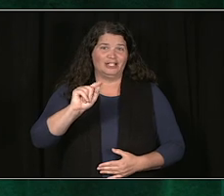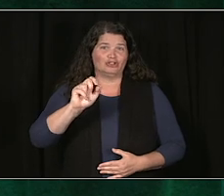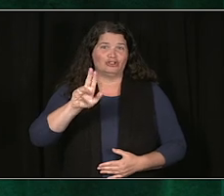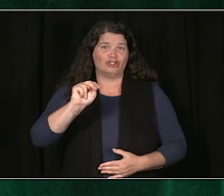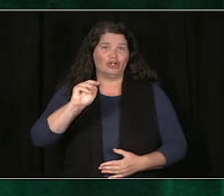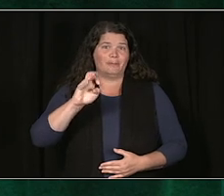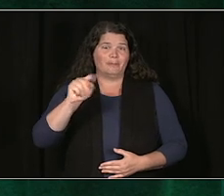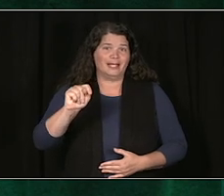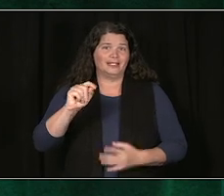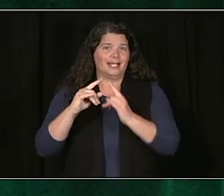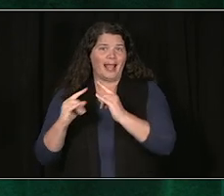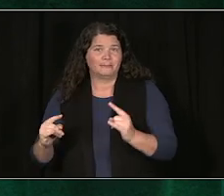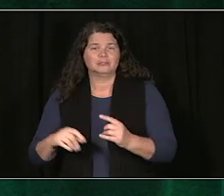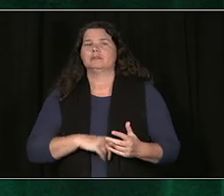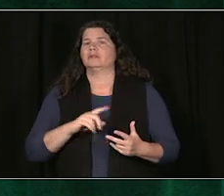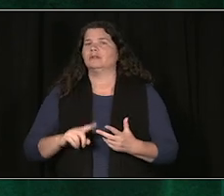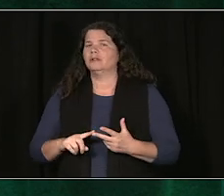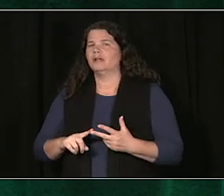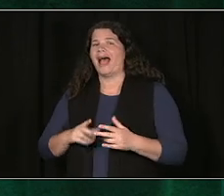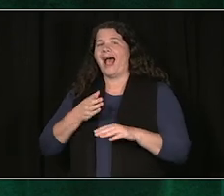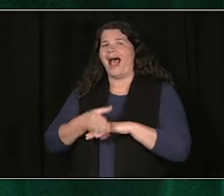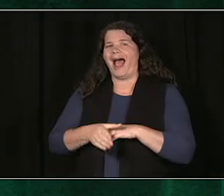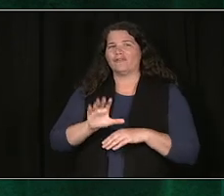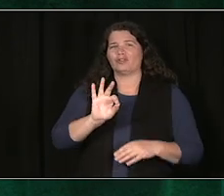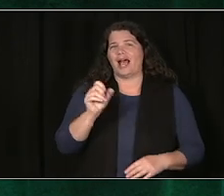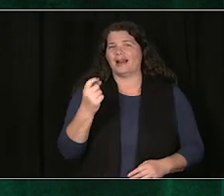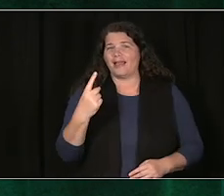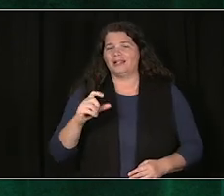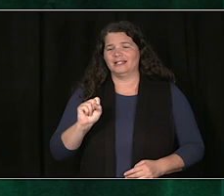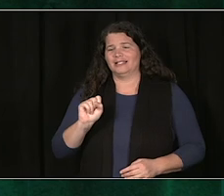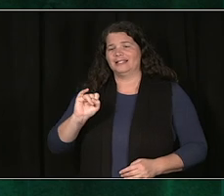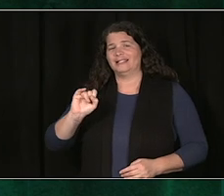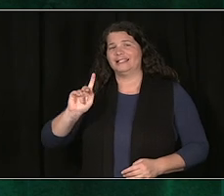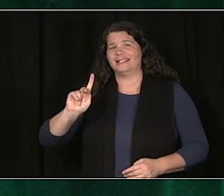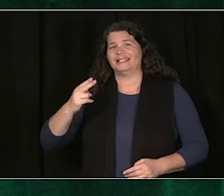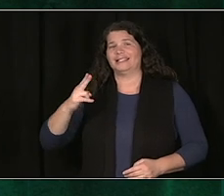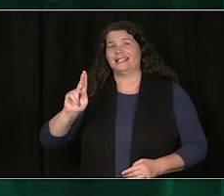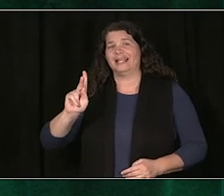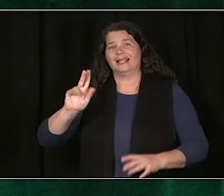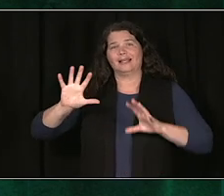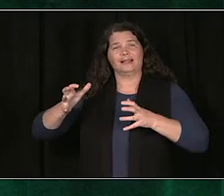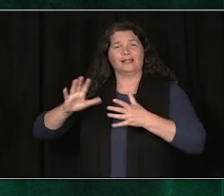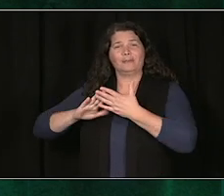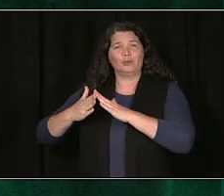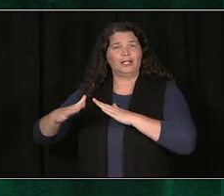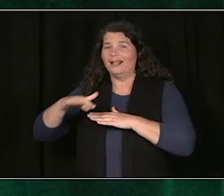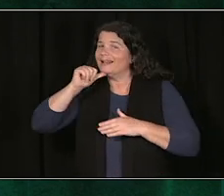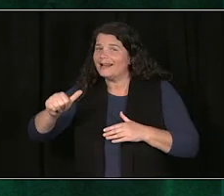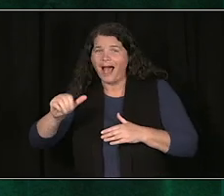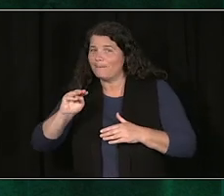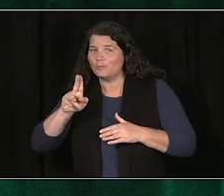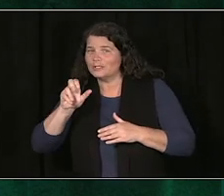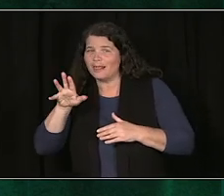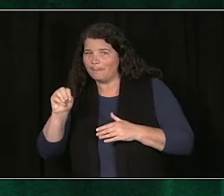not Muslim, and even then, the idea of profiling. And so those types of public policies